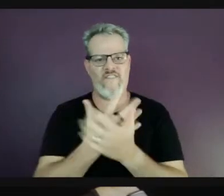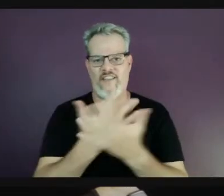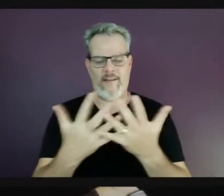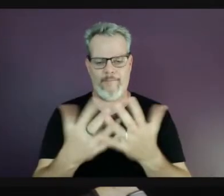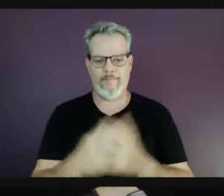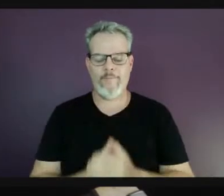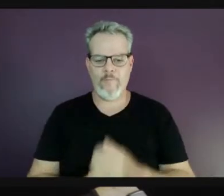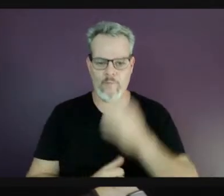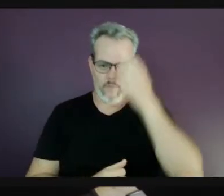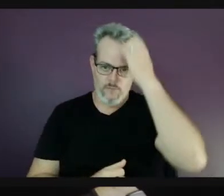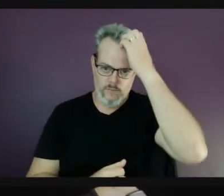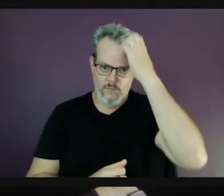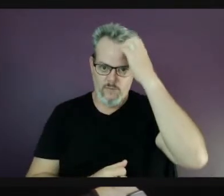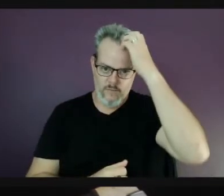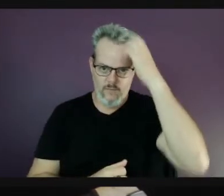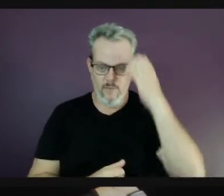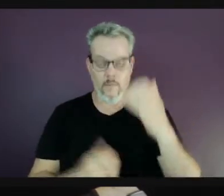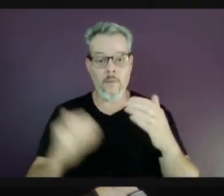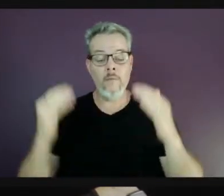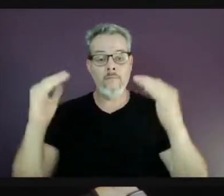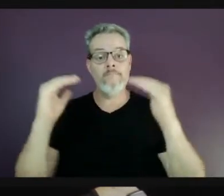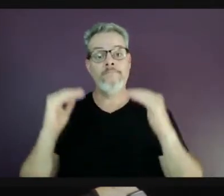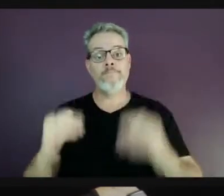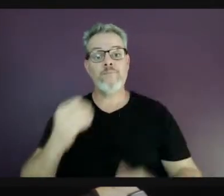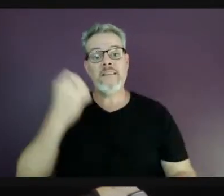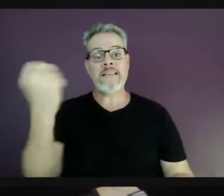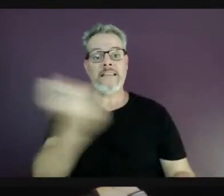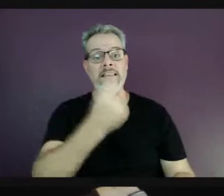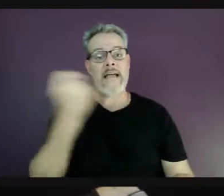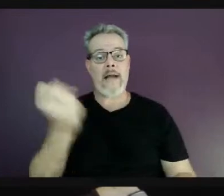So coming to Saturday's report,